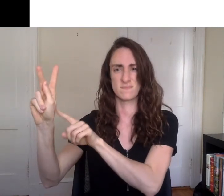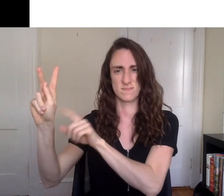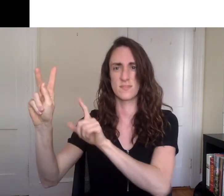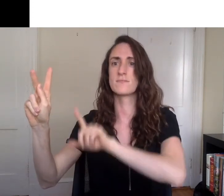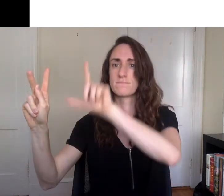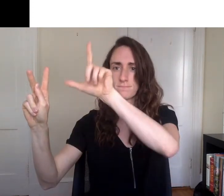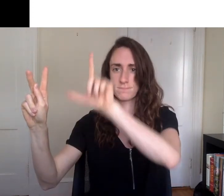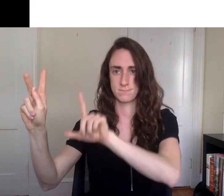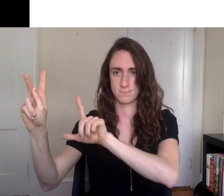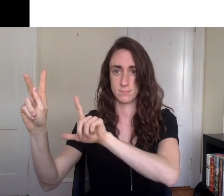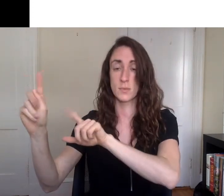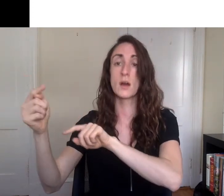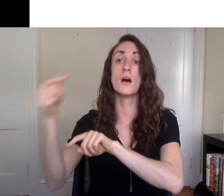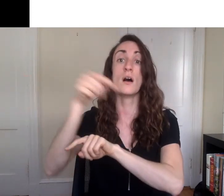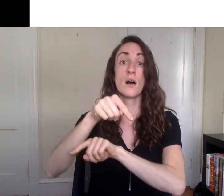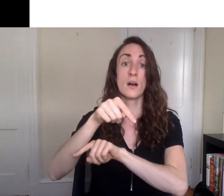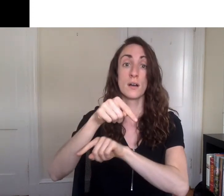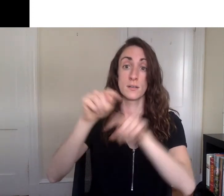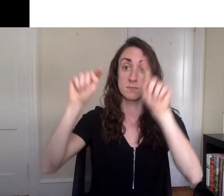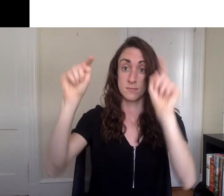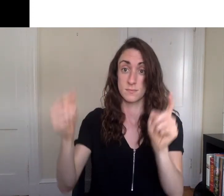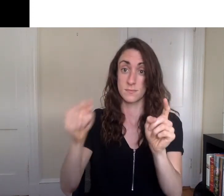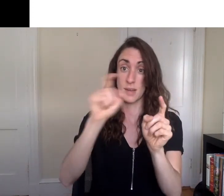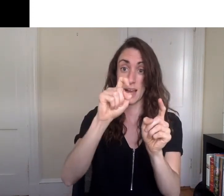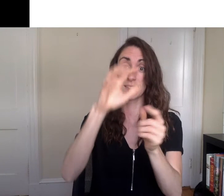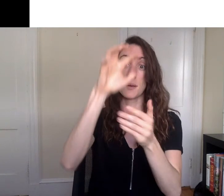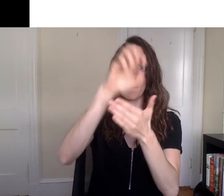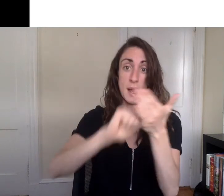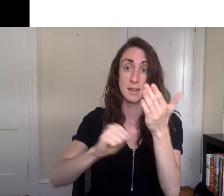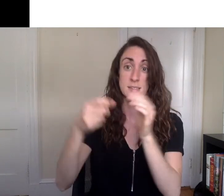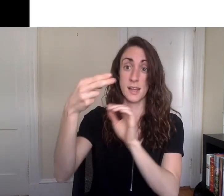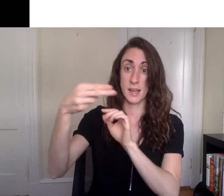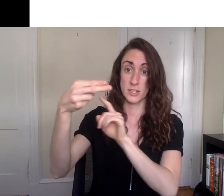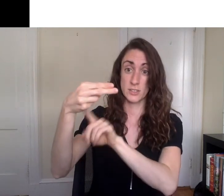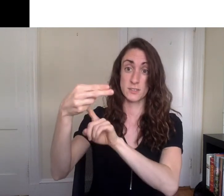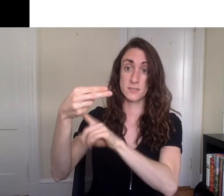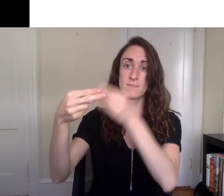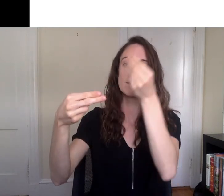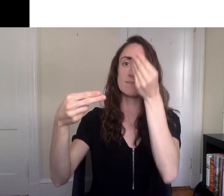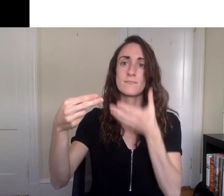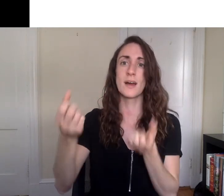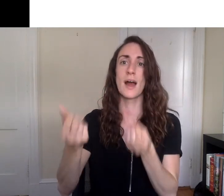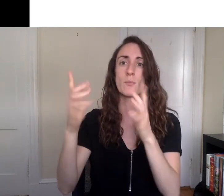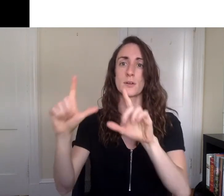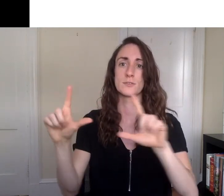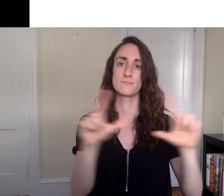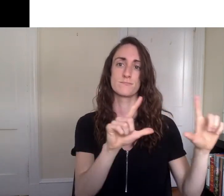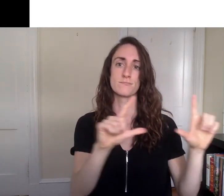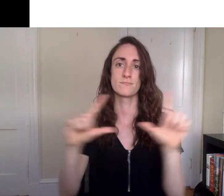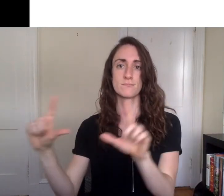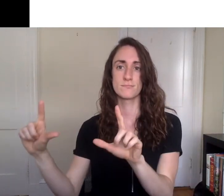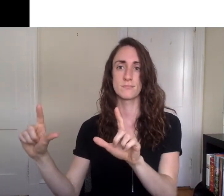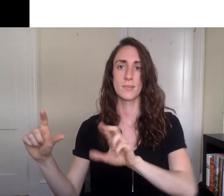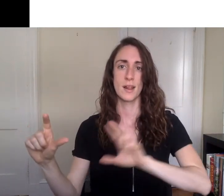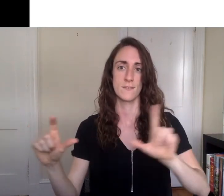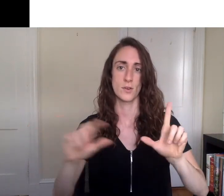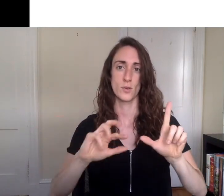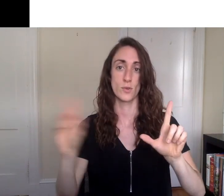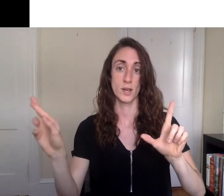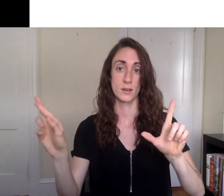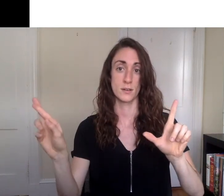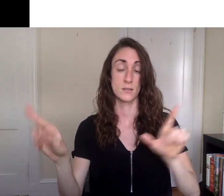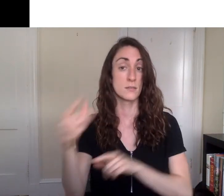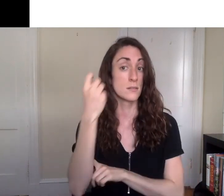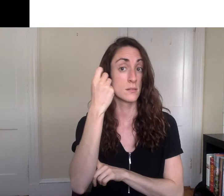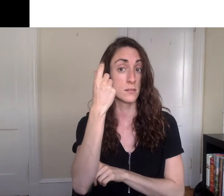slide the graph up and down the y-axis, but that number h is telling you how to move horizontally along the x-axis.